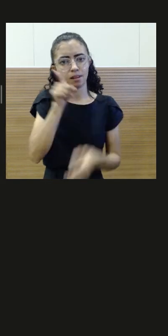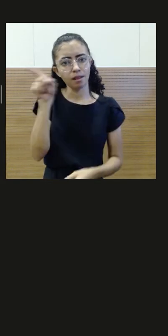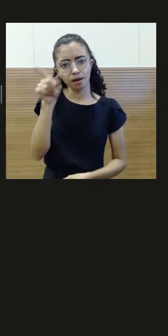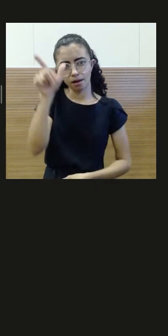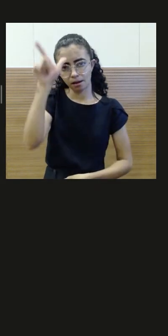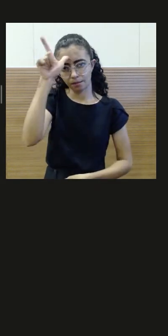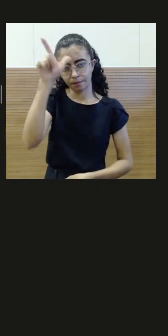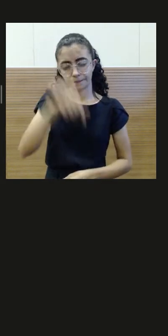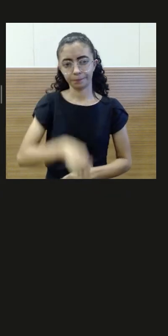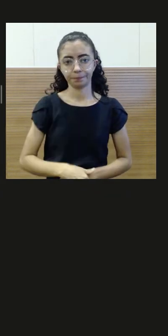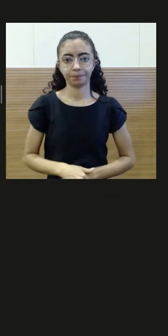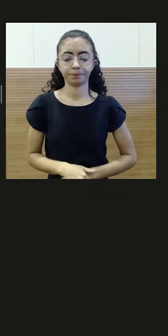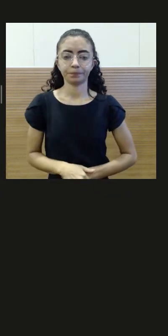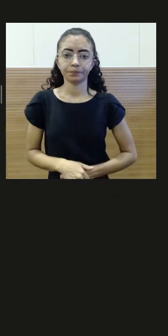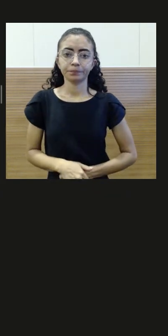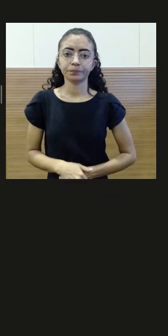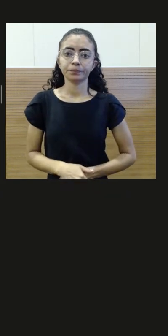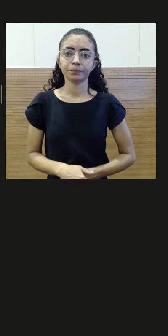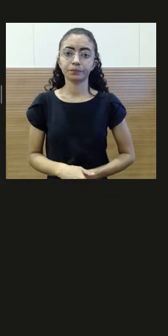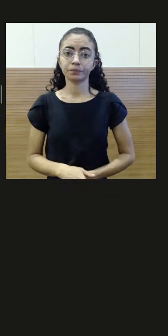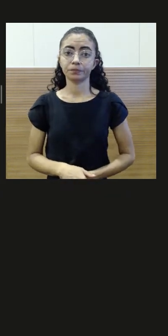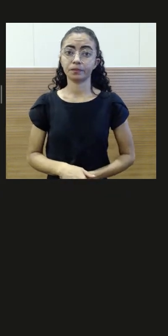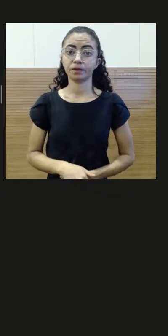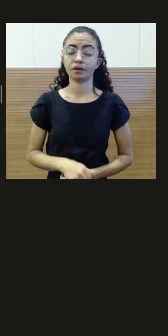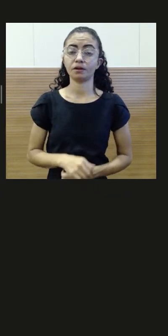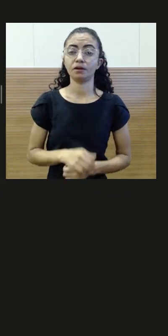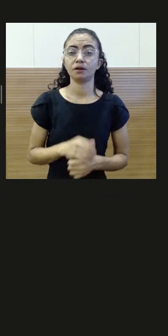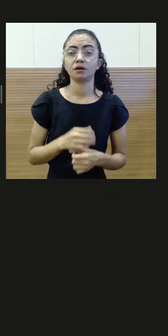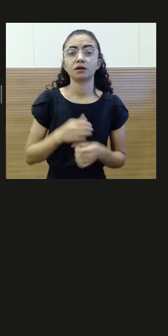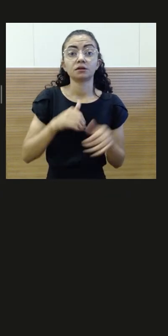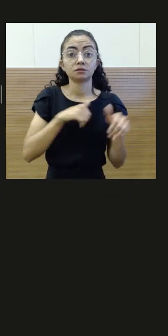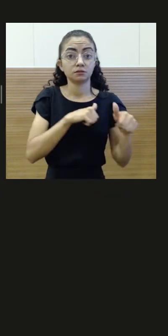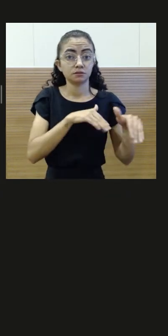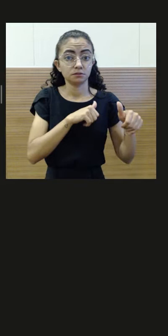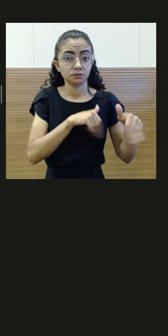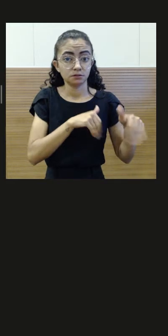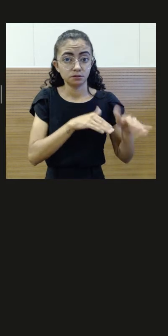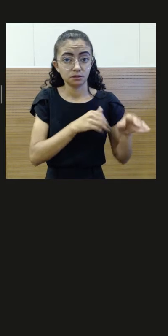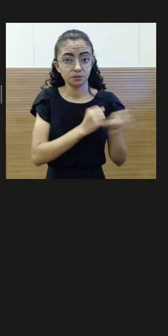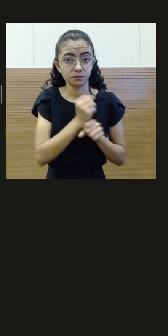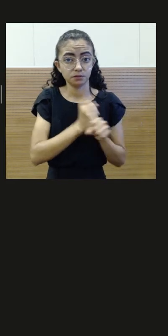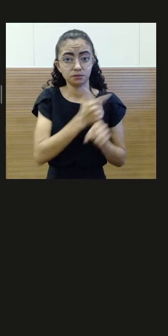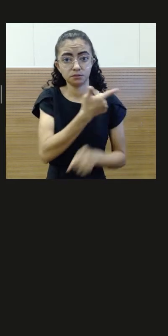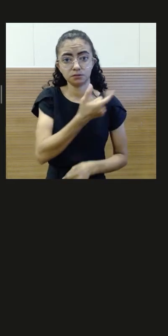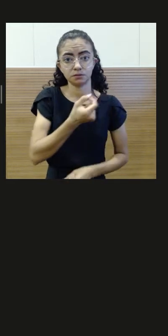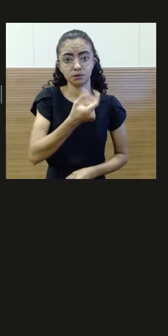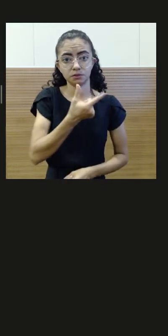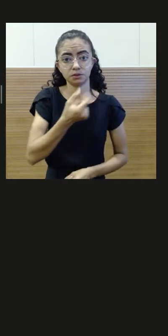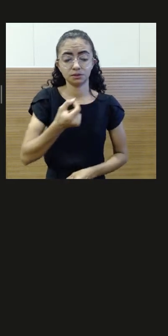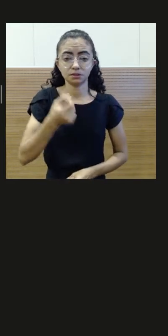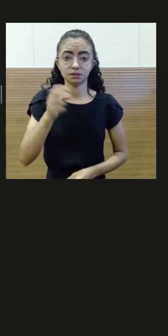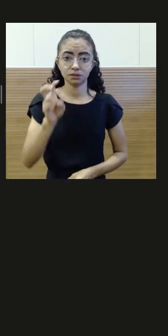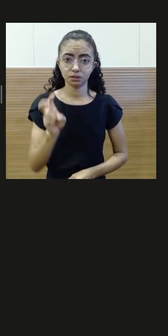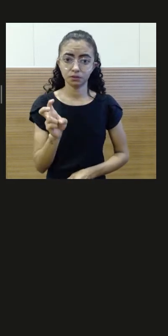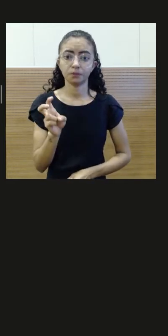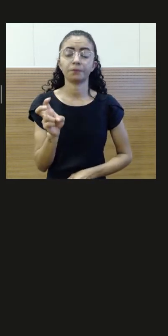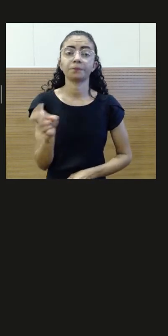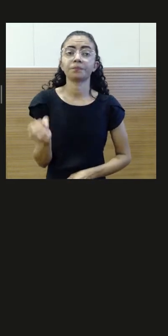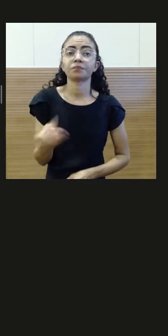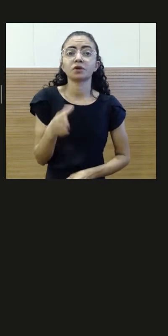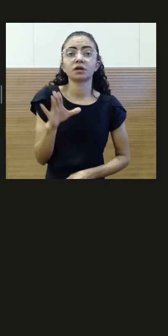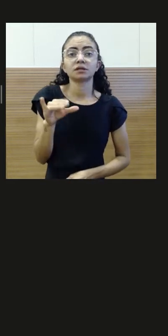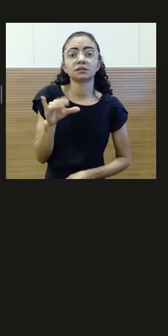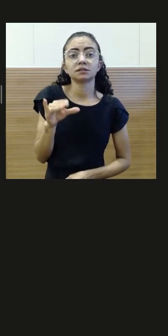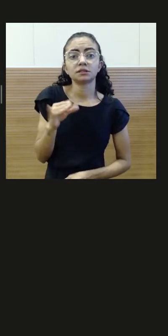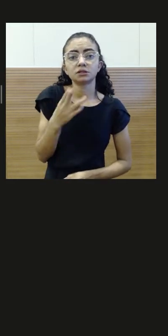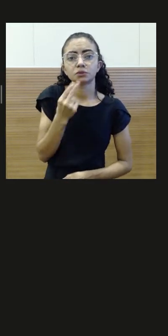In September 2005, the New Nutrition Science was launched in a plenary presentation at the International Conference on Nutrition in